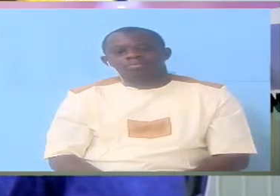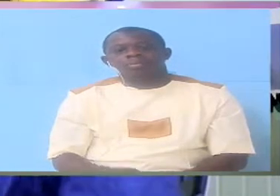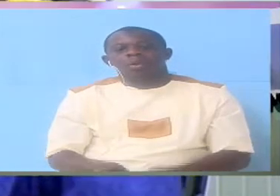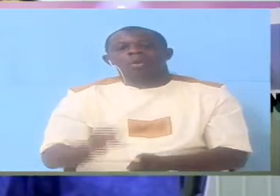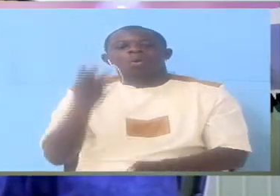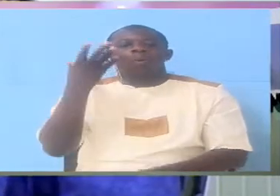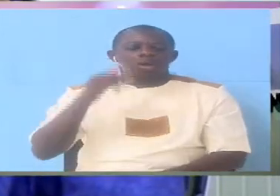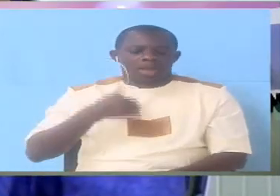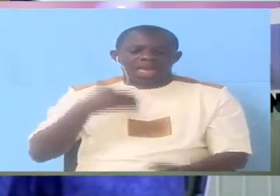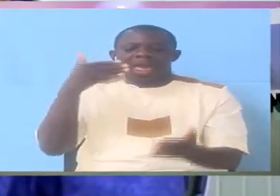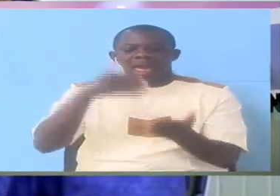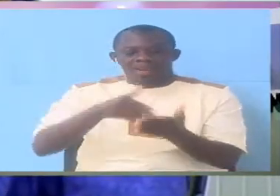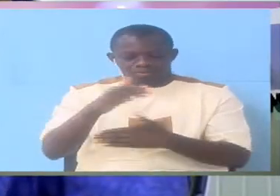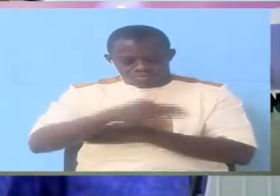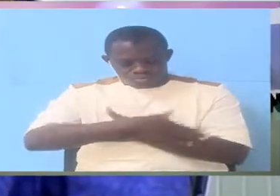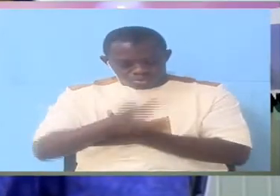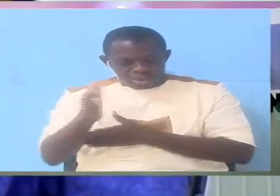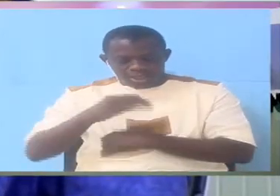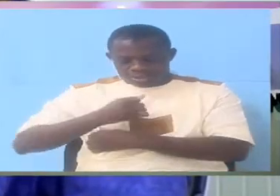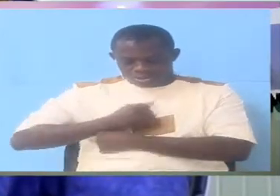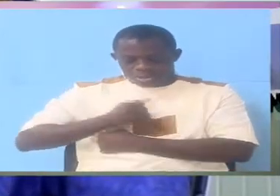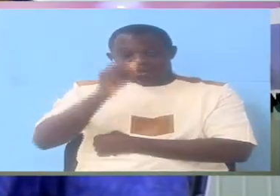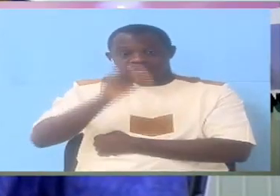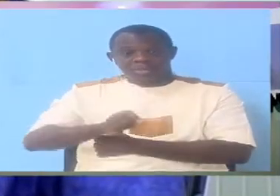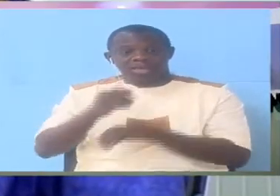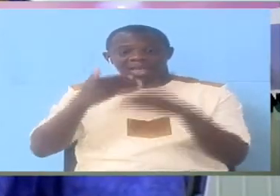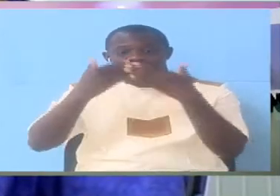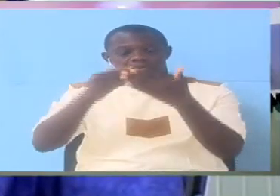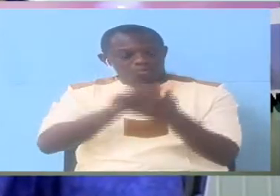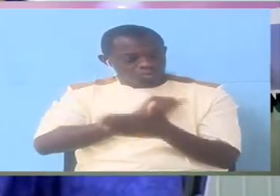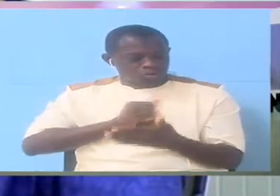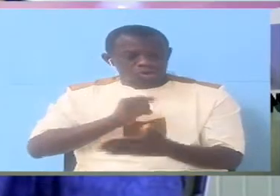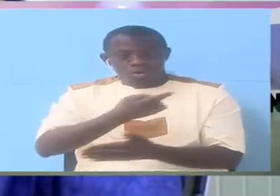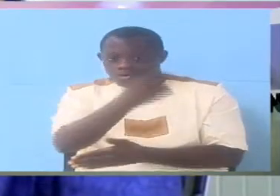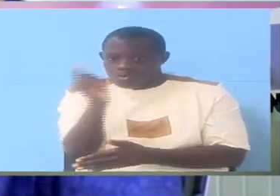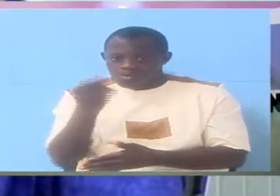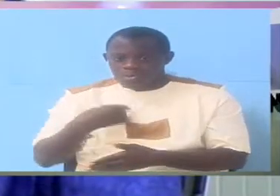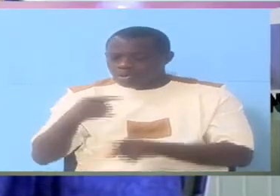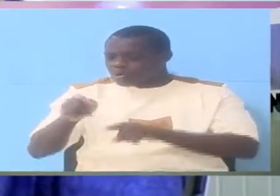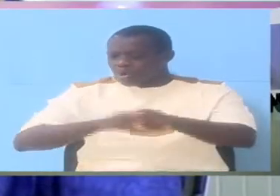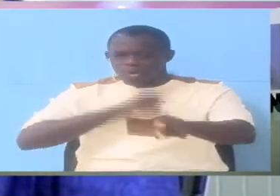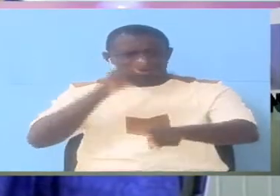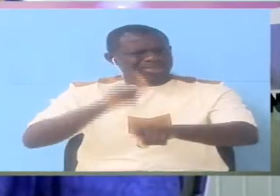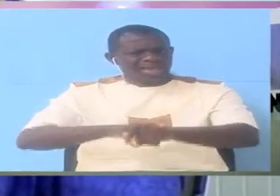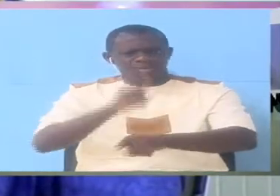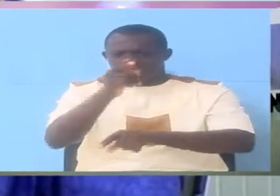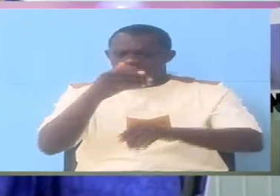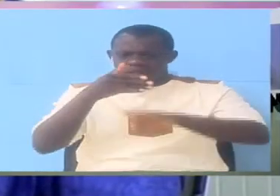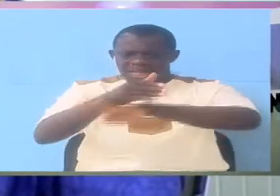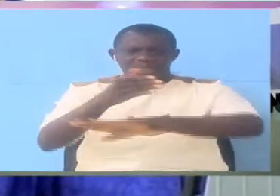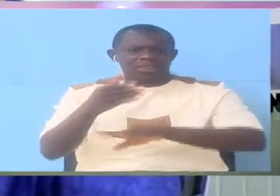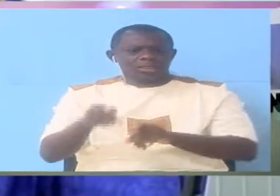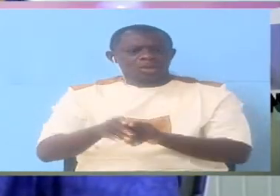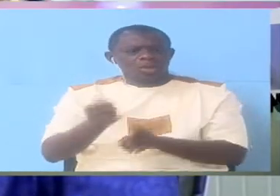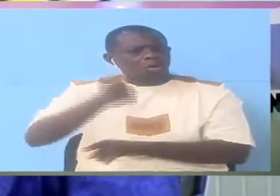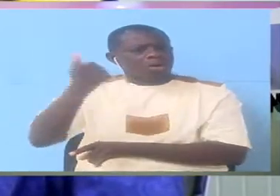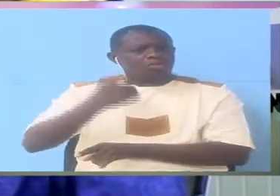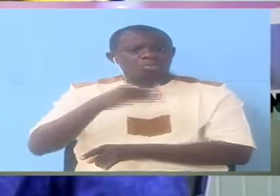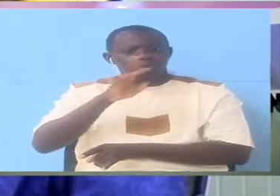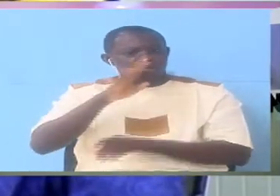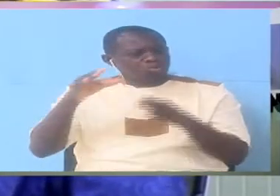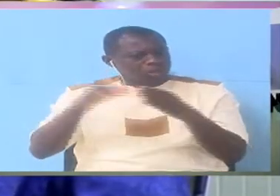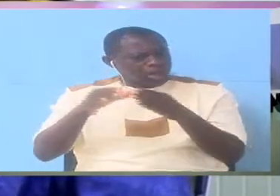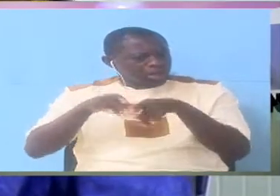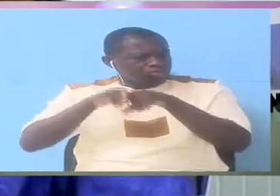When I got to the gate, the security told us, but you people took a long time, you are late. Those that went out with you came back a long time ago.